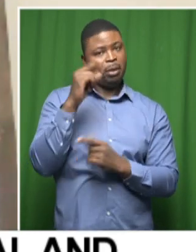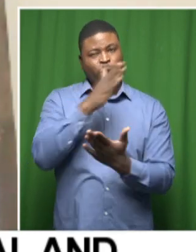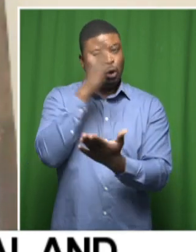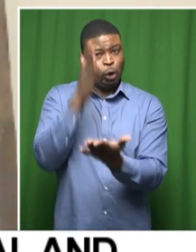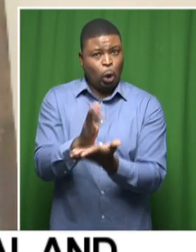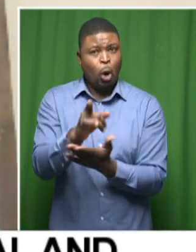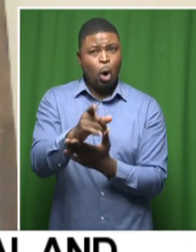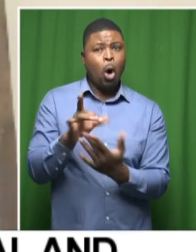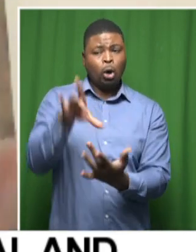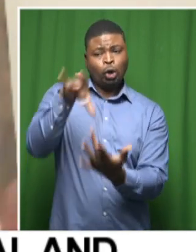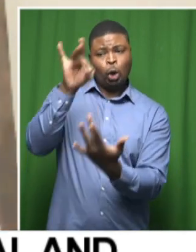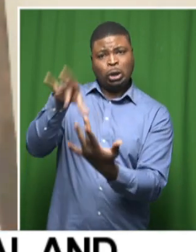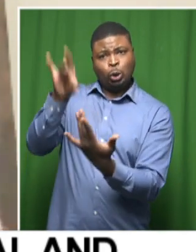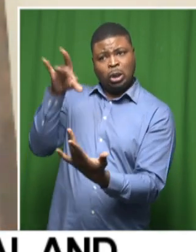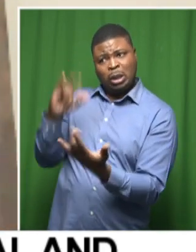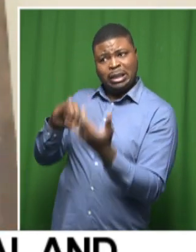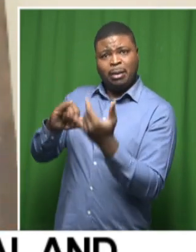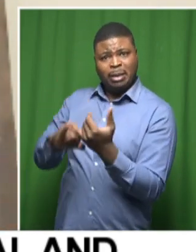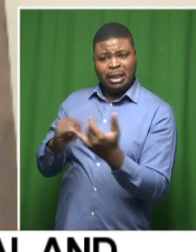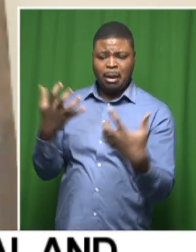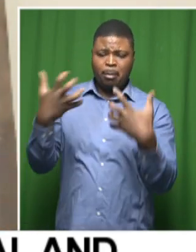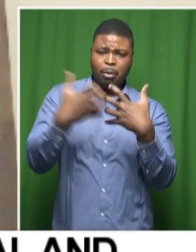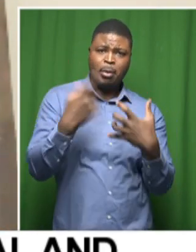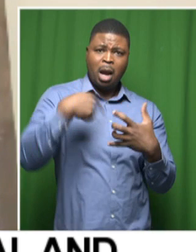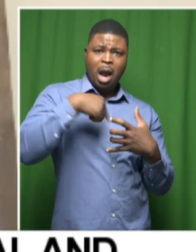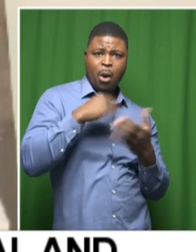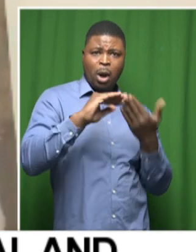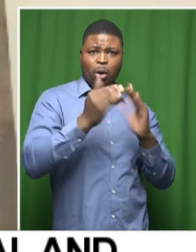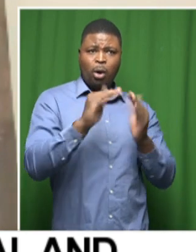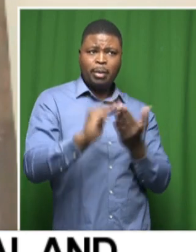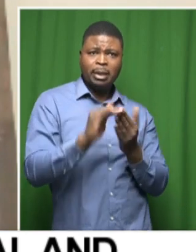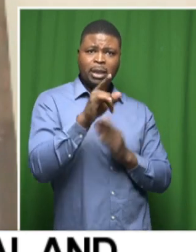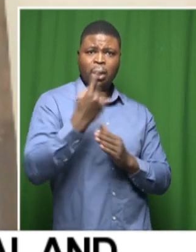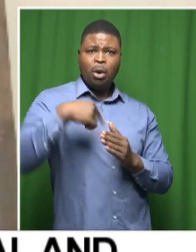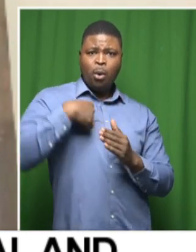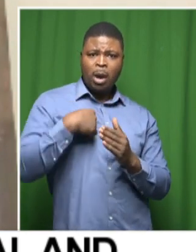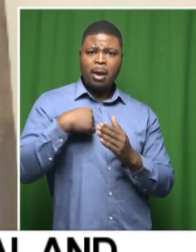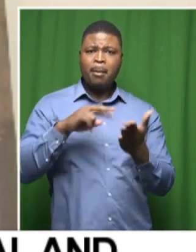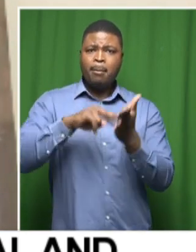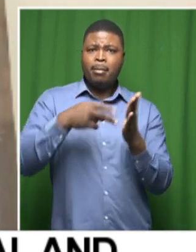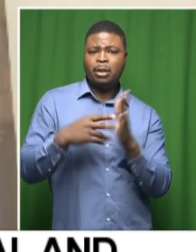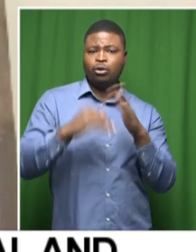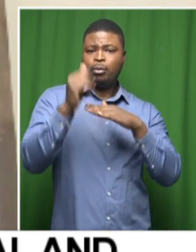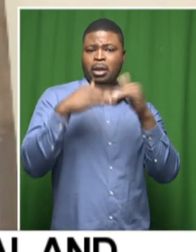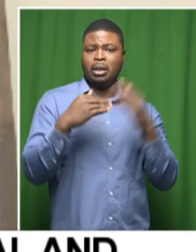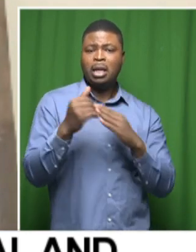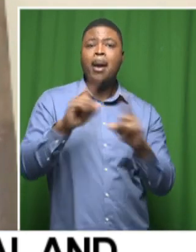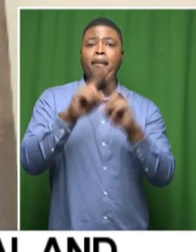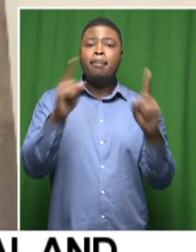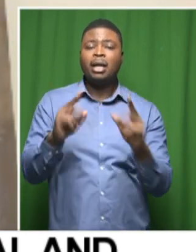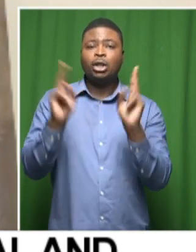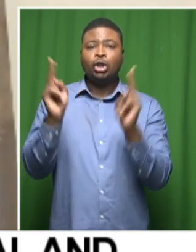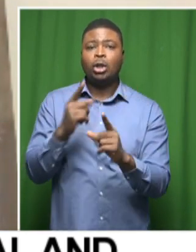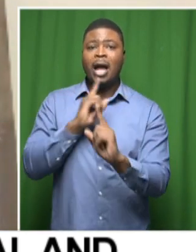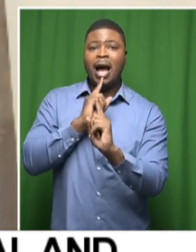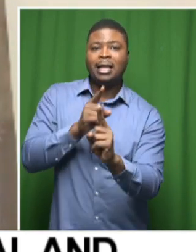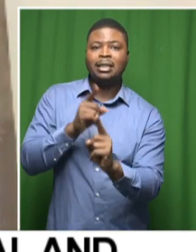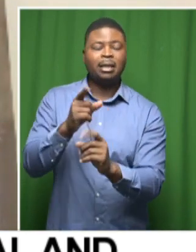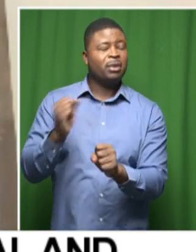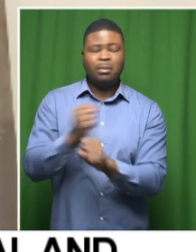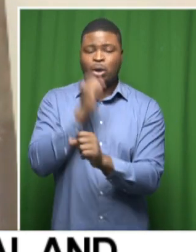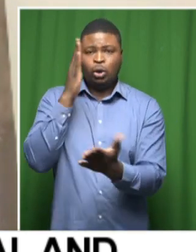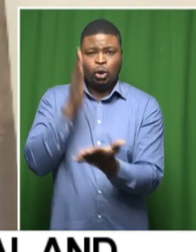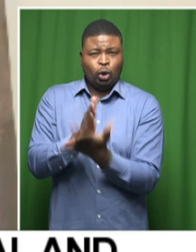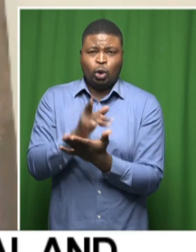that have to do with the kind of society we want to be able to build. Yeah. And so in that sense, The short answer is I'm not sure that these